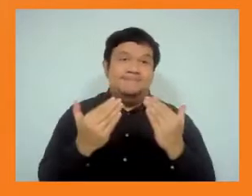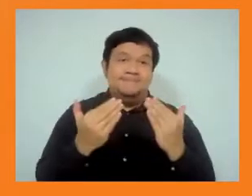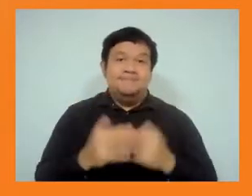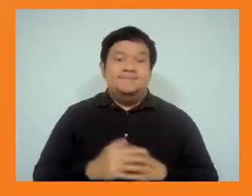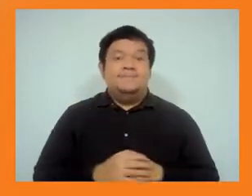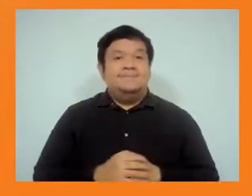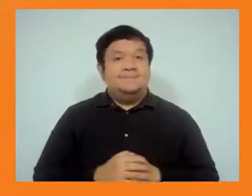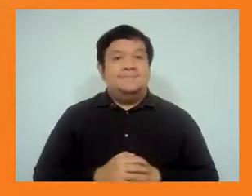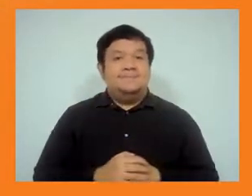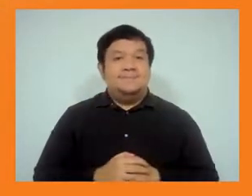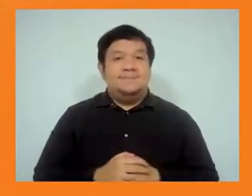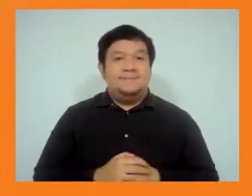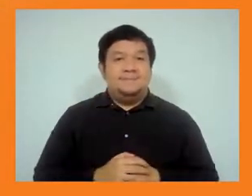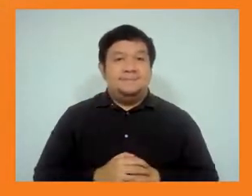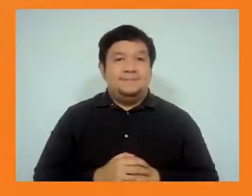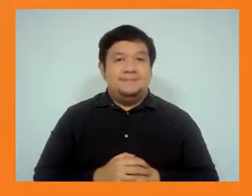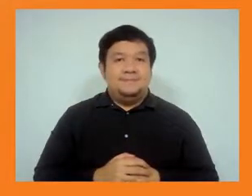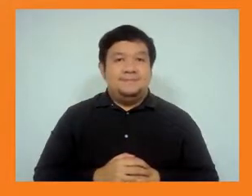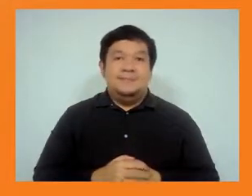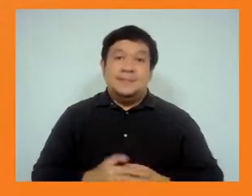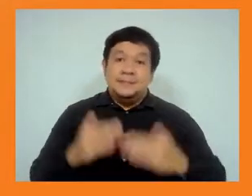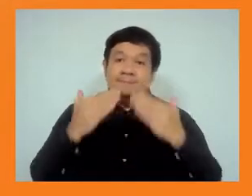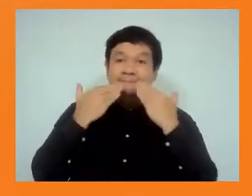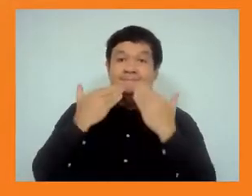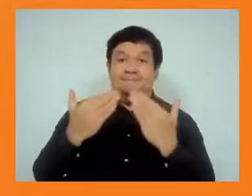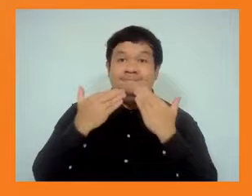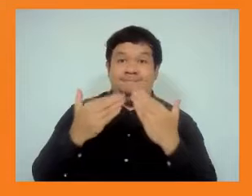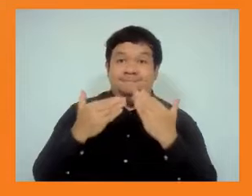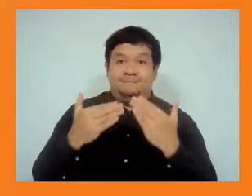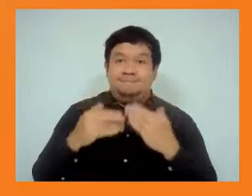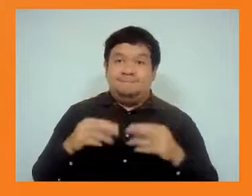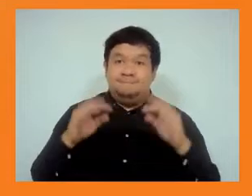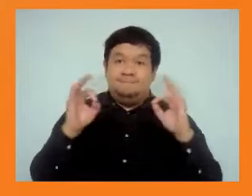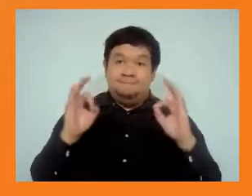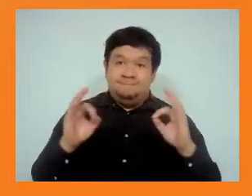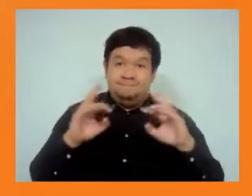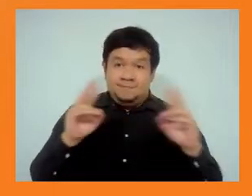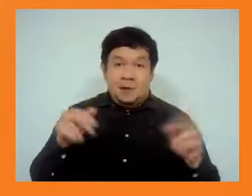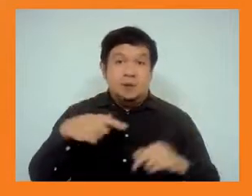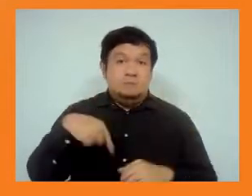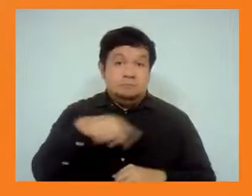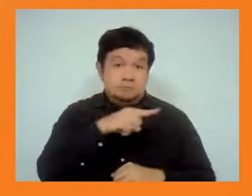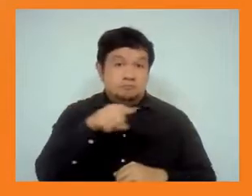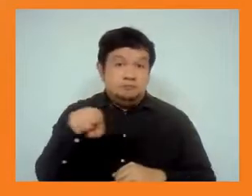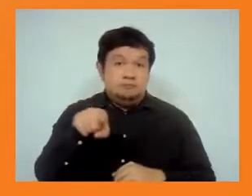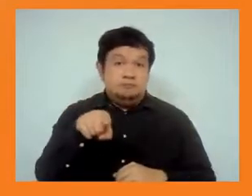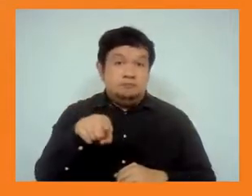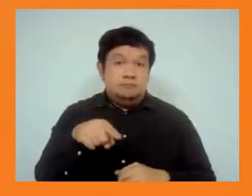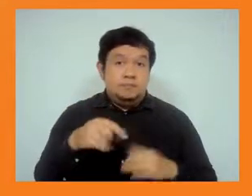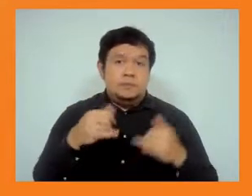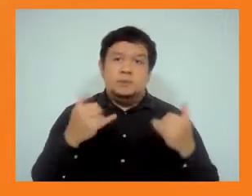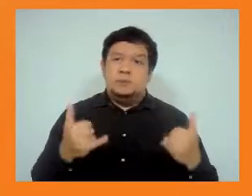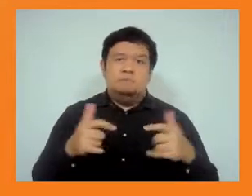of work, overtime pay, minimum wage, occupational safety and health,